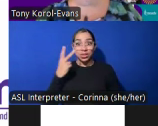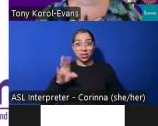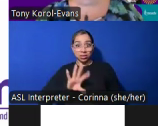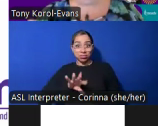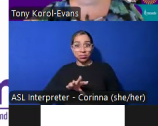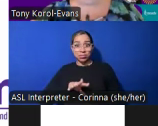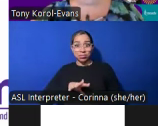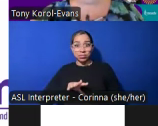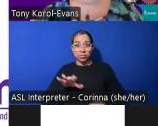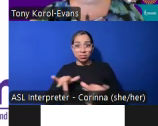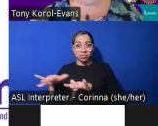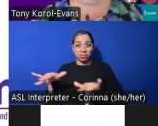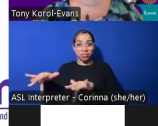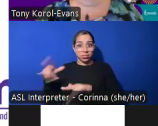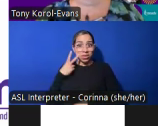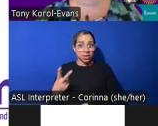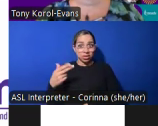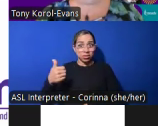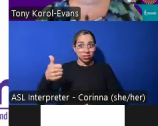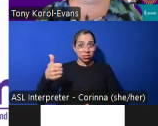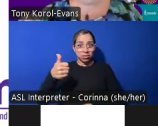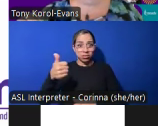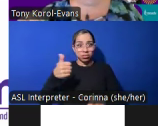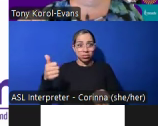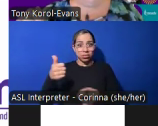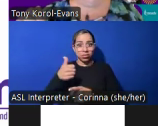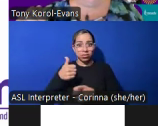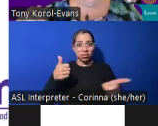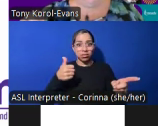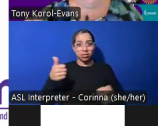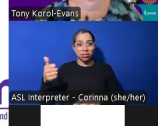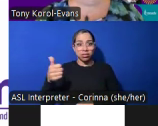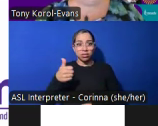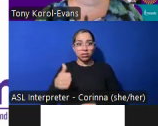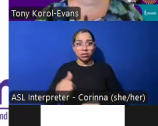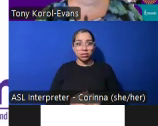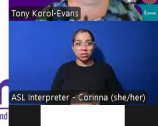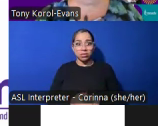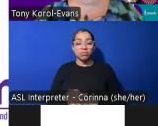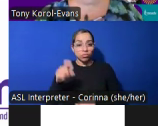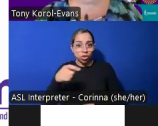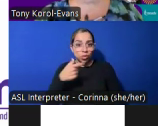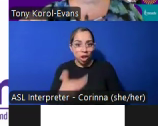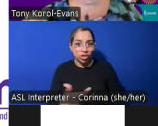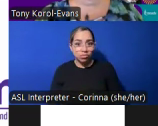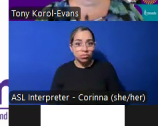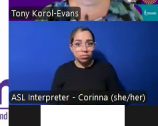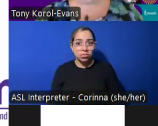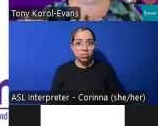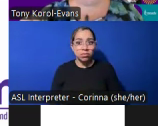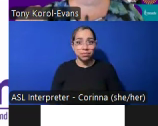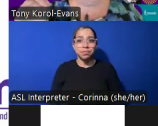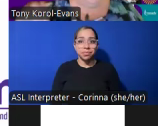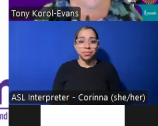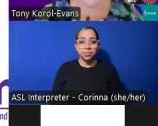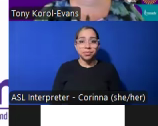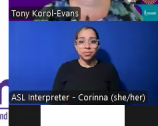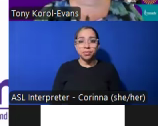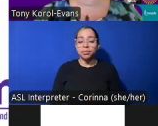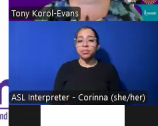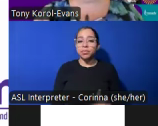footage. I will tell you, you should see it. You should also plan to watch it